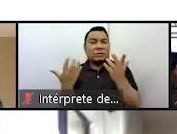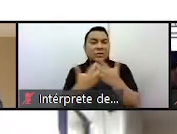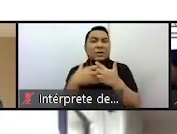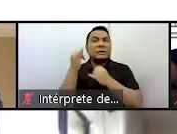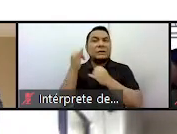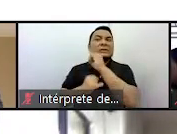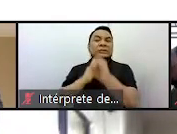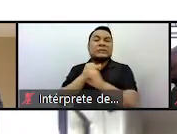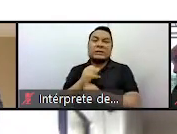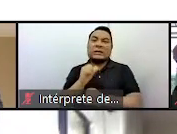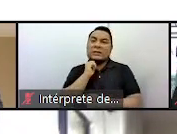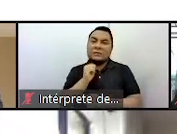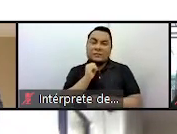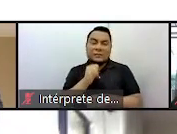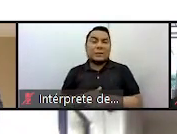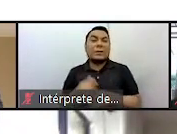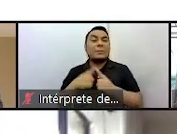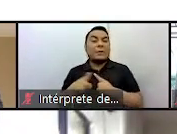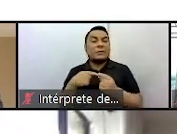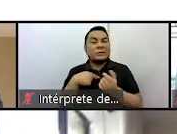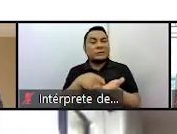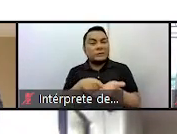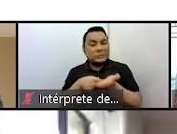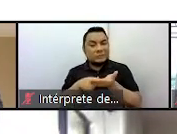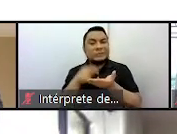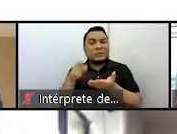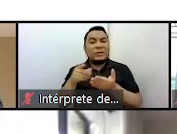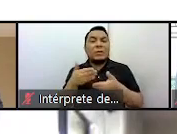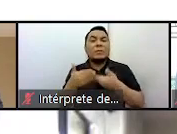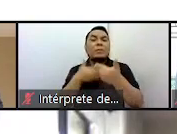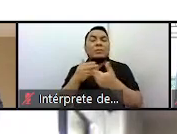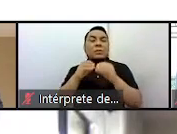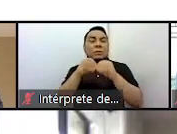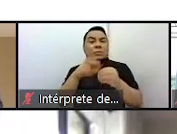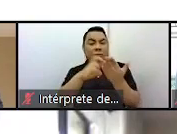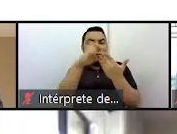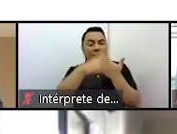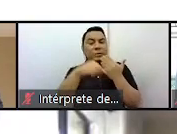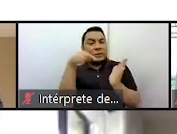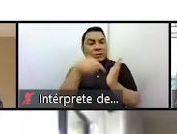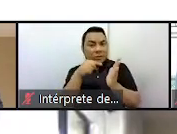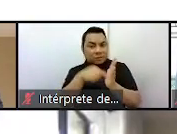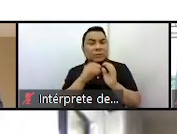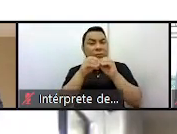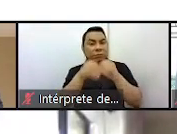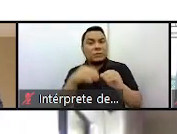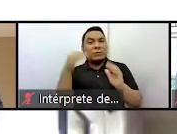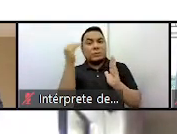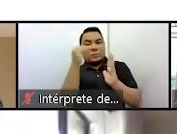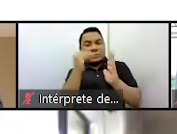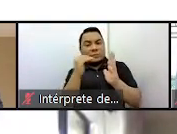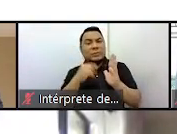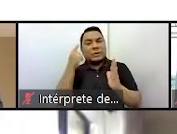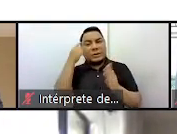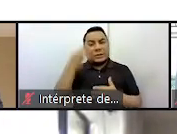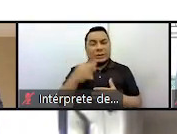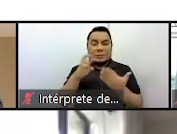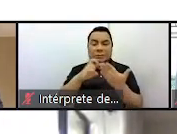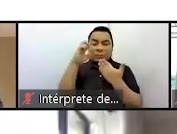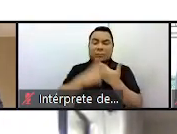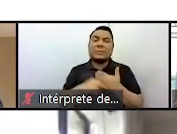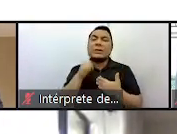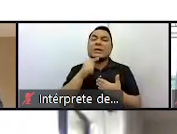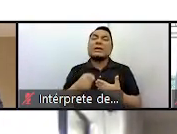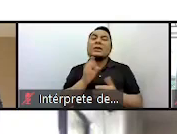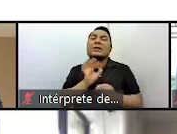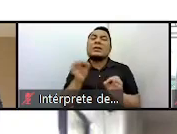not at the level of international standards we would like it that during the implementation process of this plan